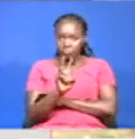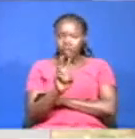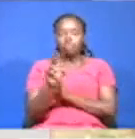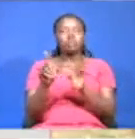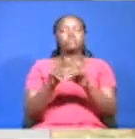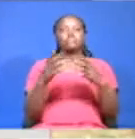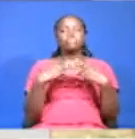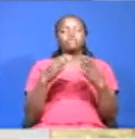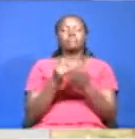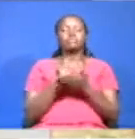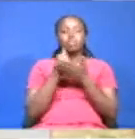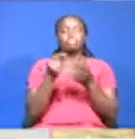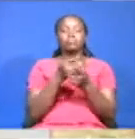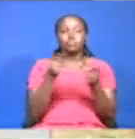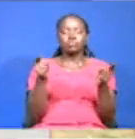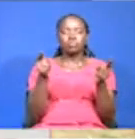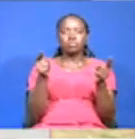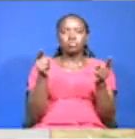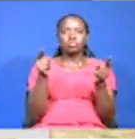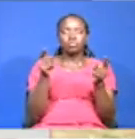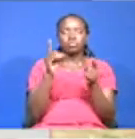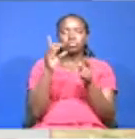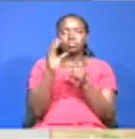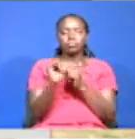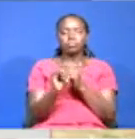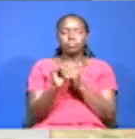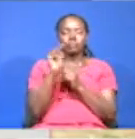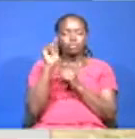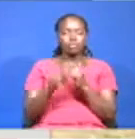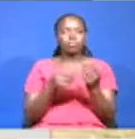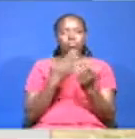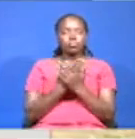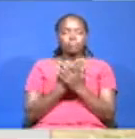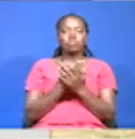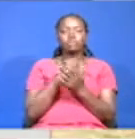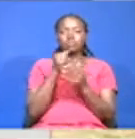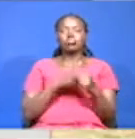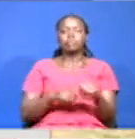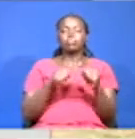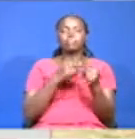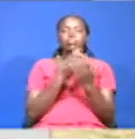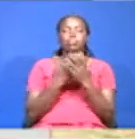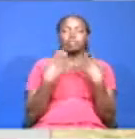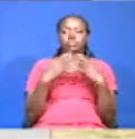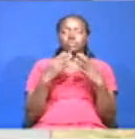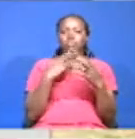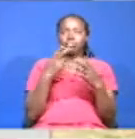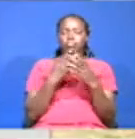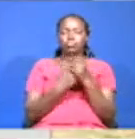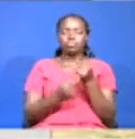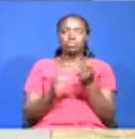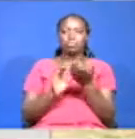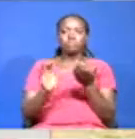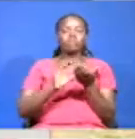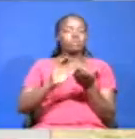who should be helping them. The DCI cannot arrest, they have not even been able to arrest the people who have been double allocating, who have